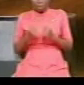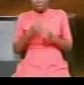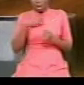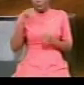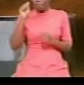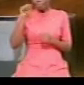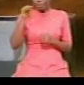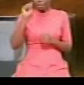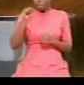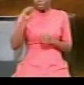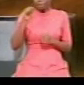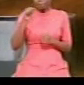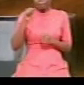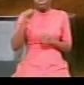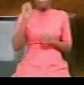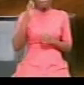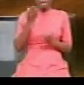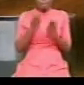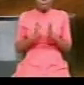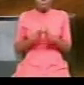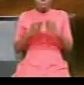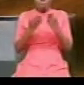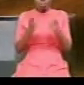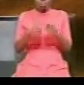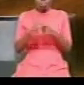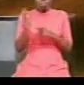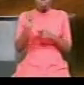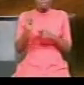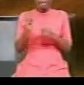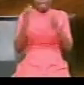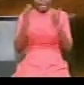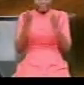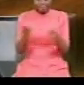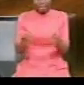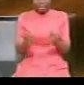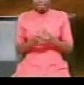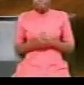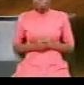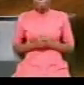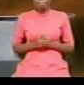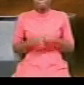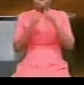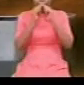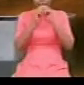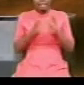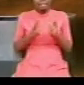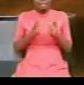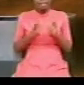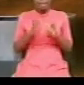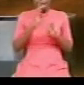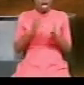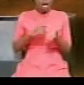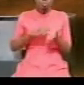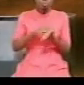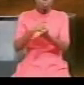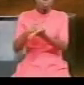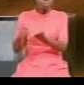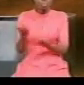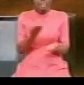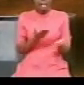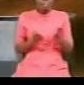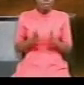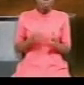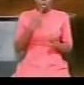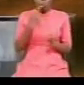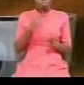and knocketh, they may open unto him immediately. Blessed are those servants